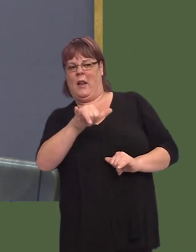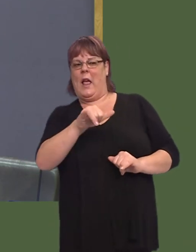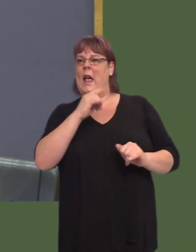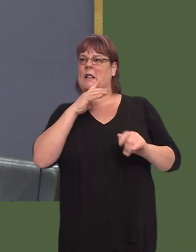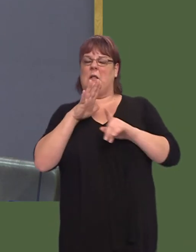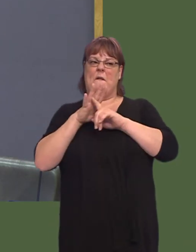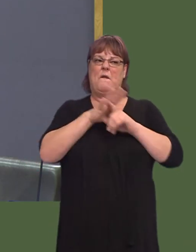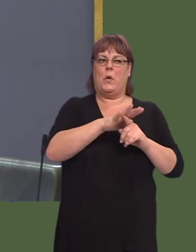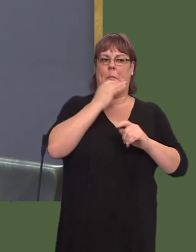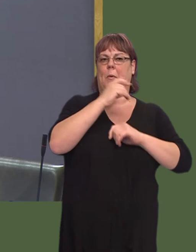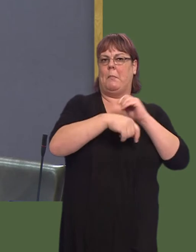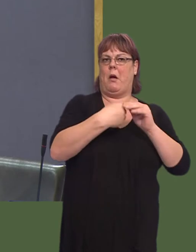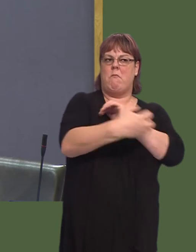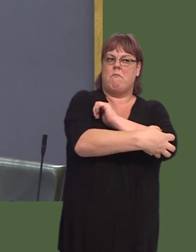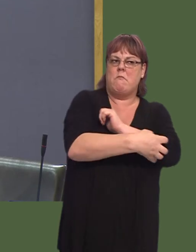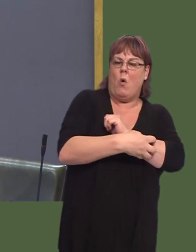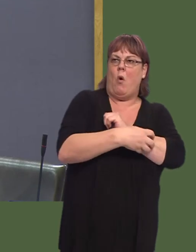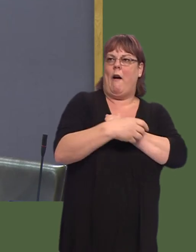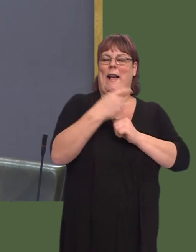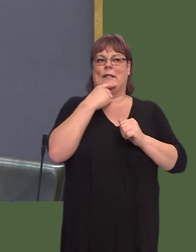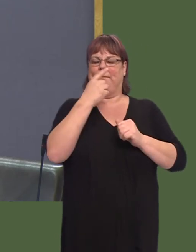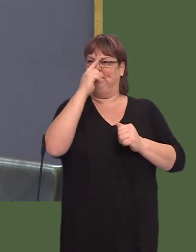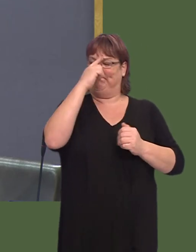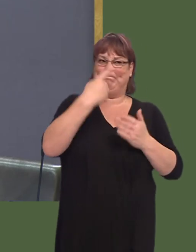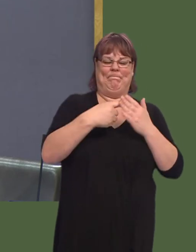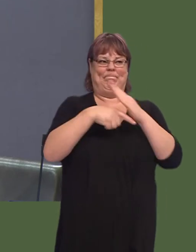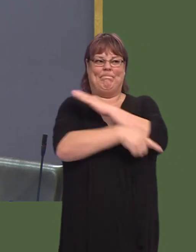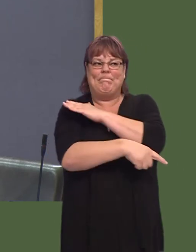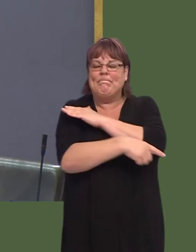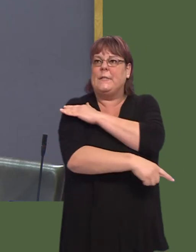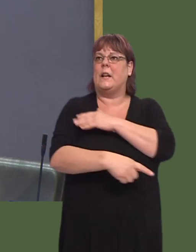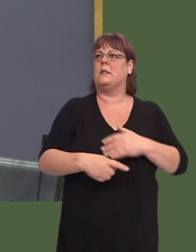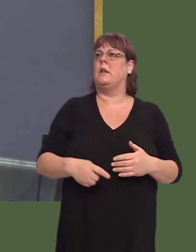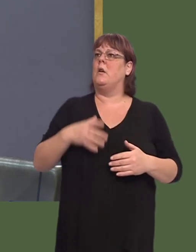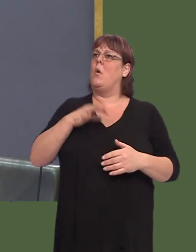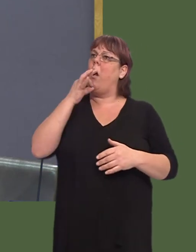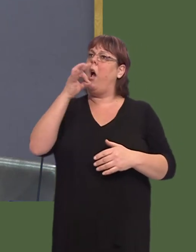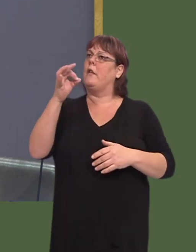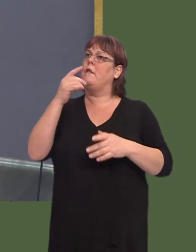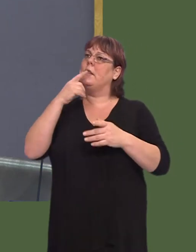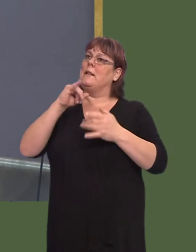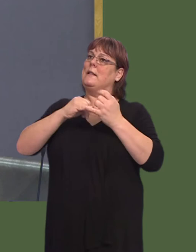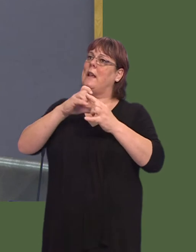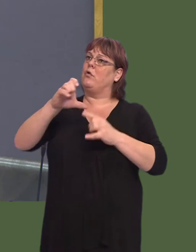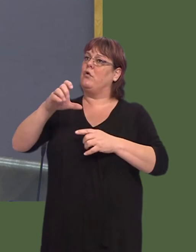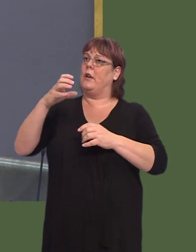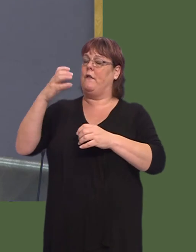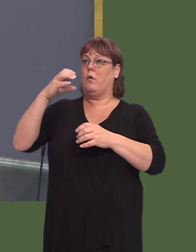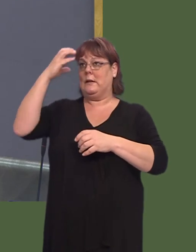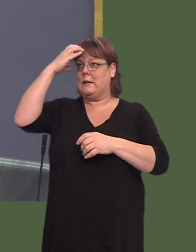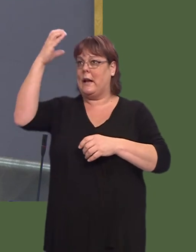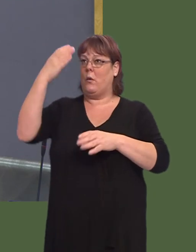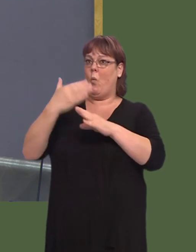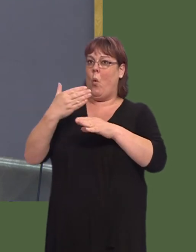into poverty and debt. What representations can the Welsh Government make to the Secretary of State for Works and Pensions to call on the UK